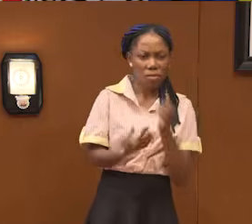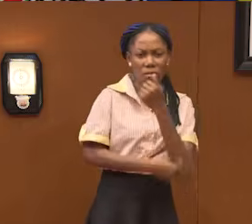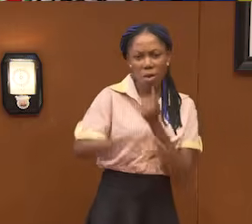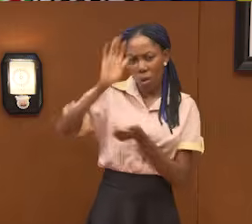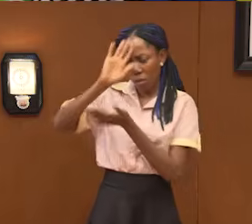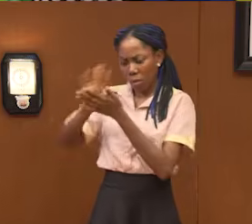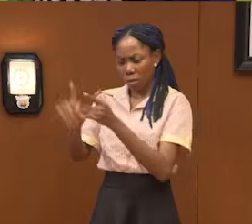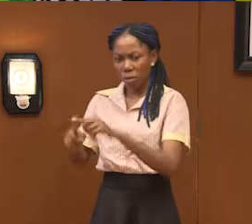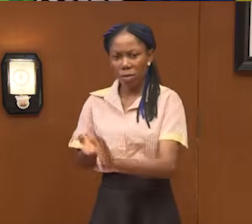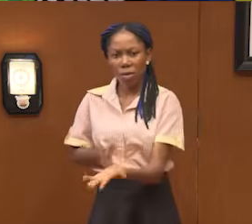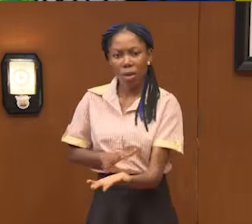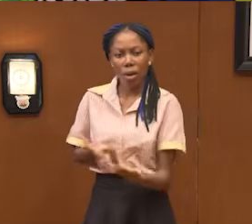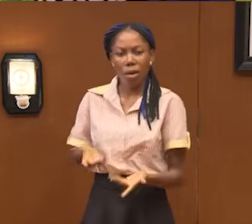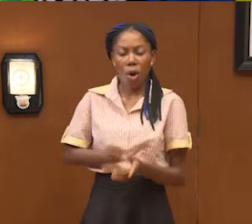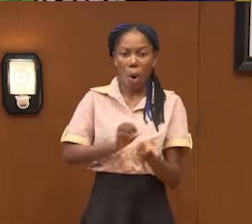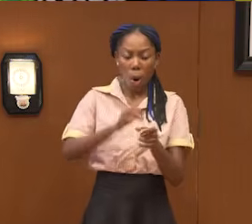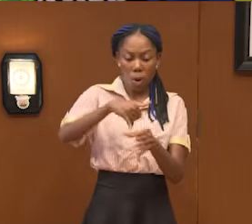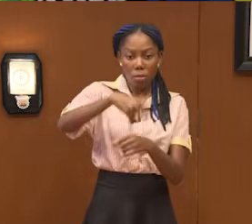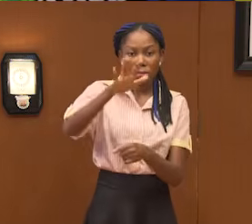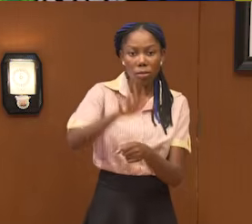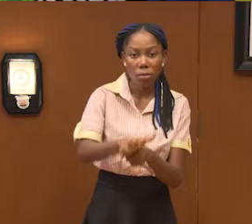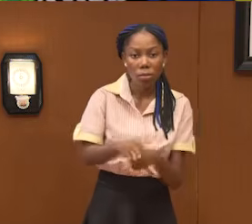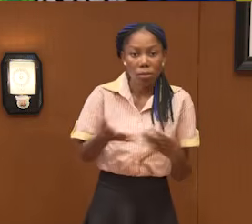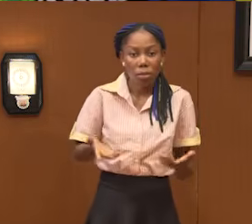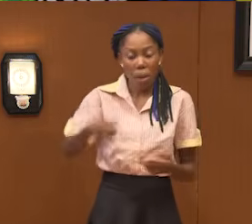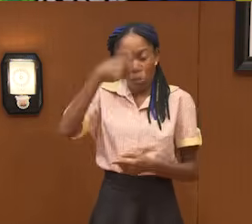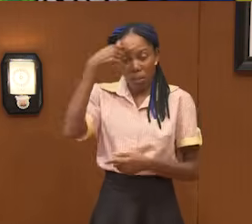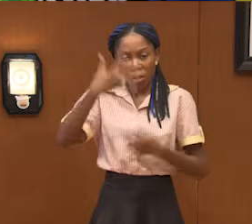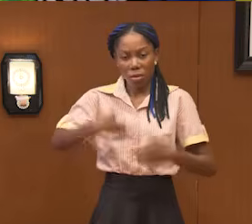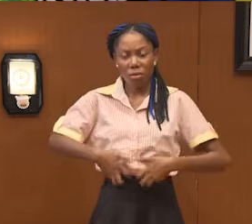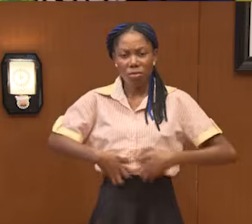well. Or even poisoning their husband out of bitterness.